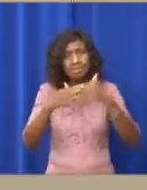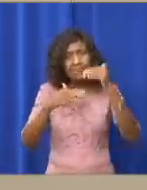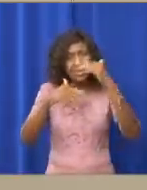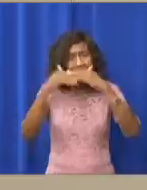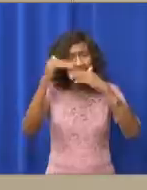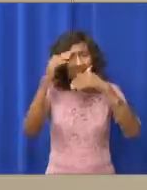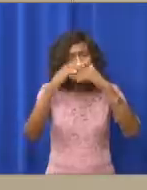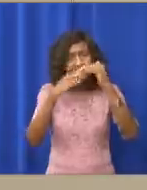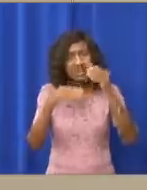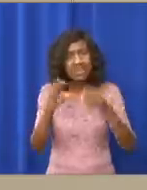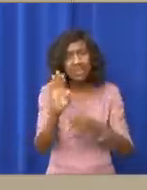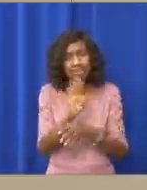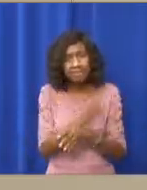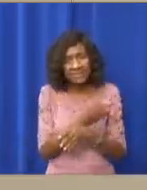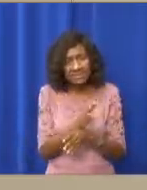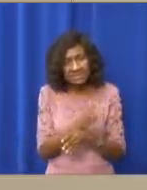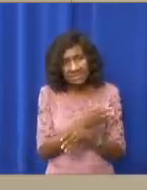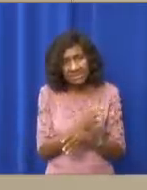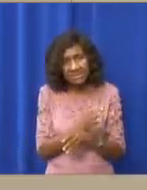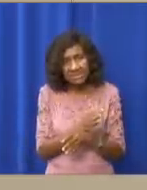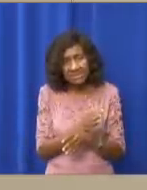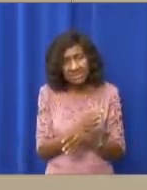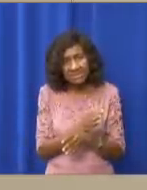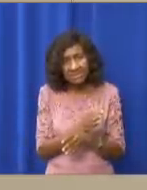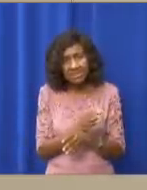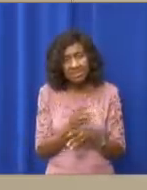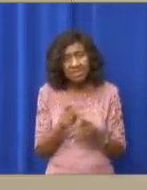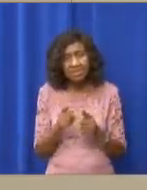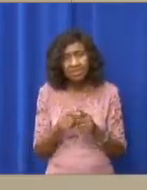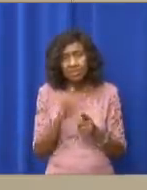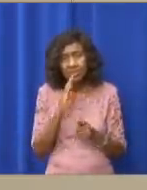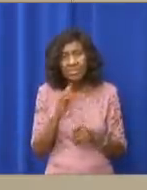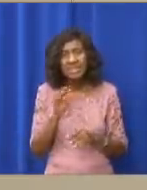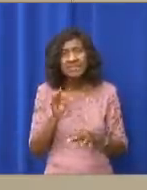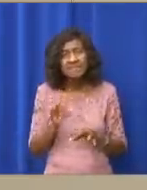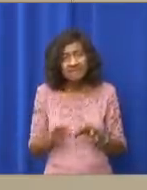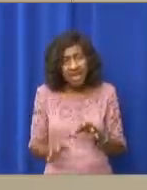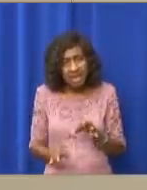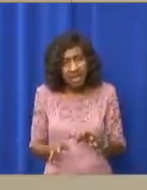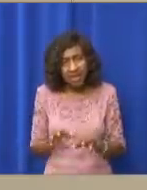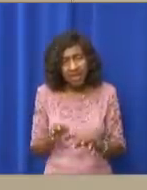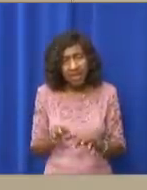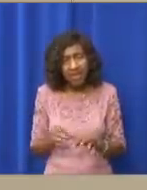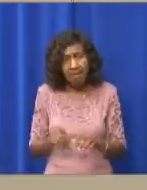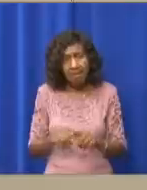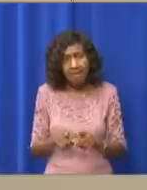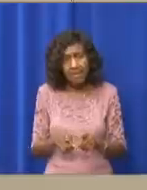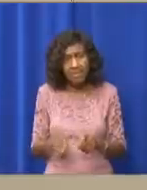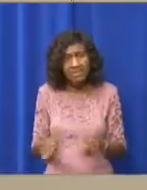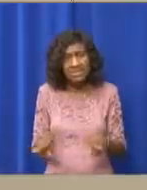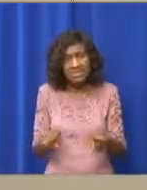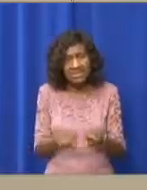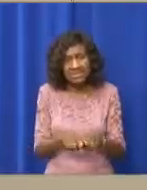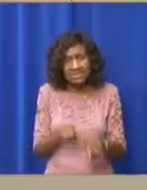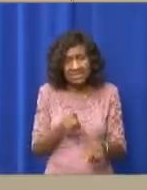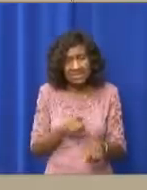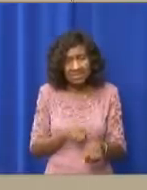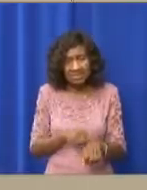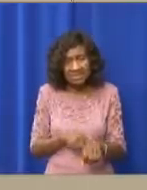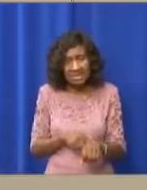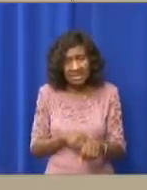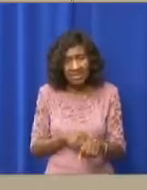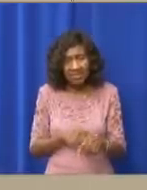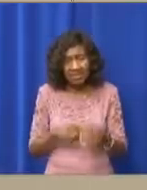conducted fairly, but at the same time in a way that minimizes the public health risks